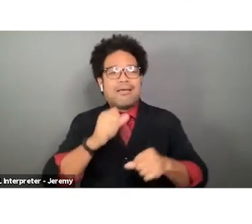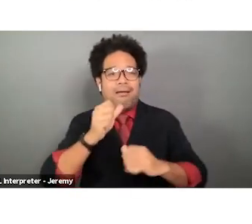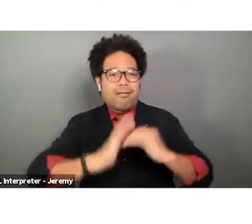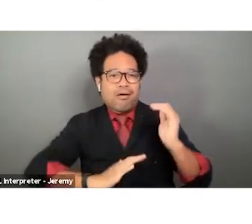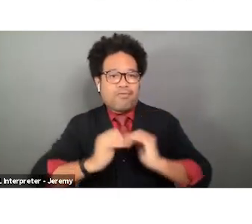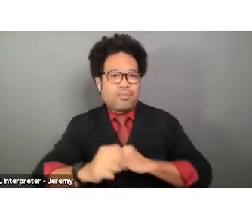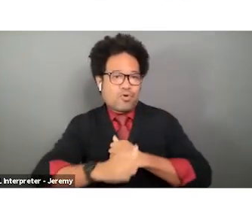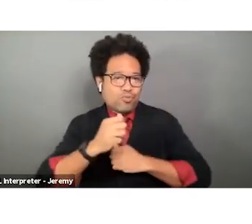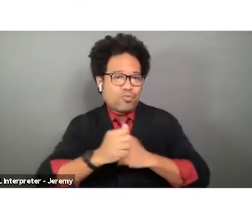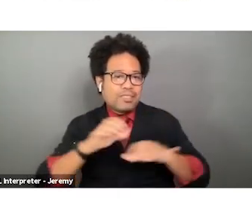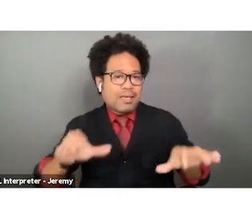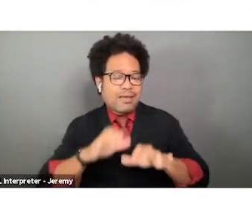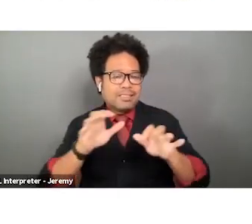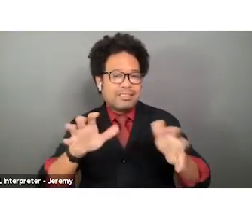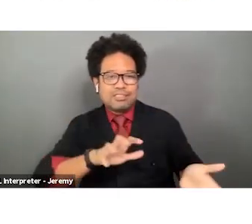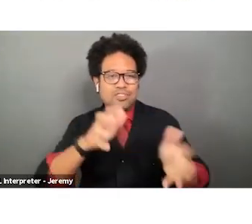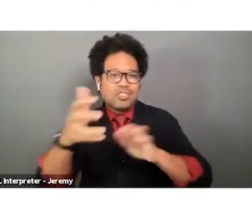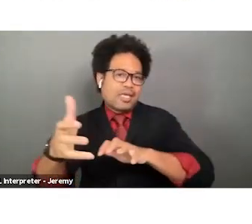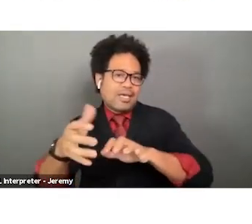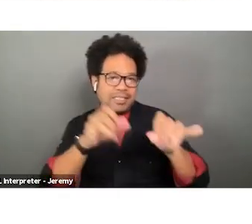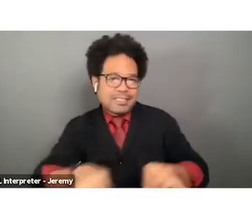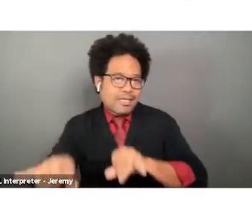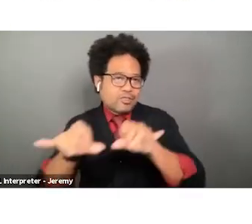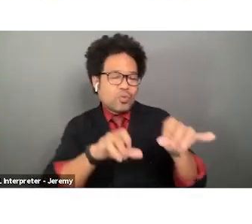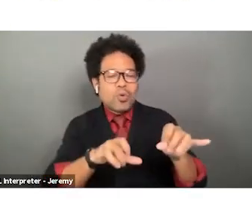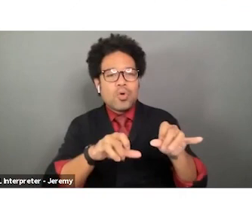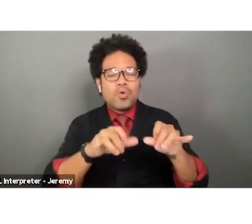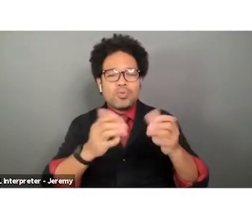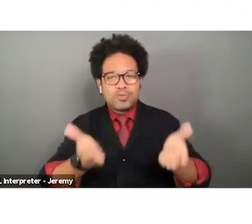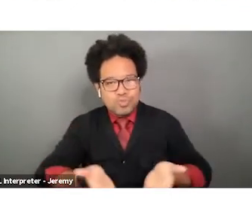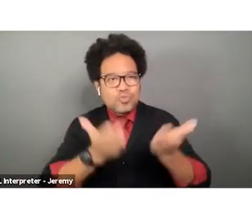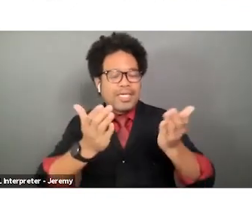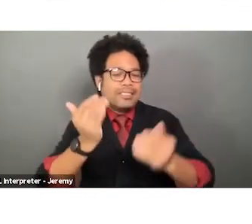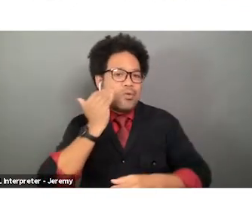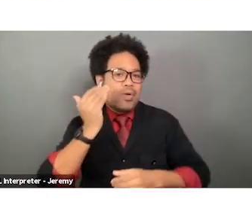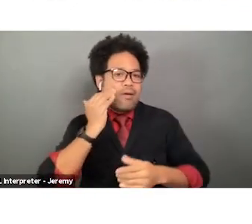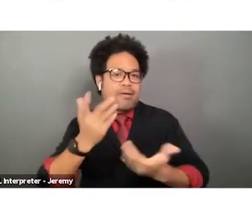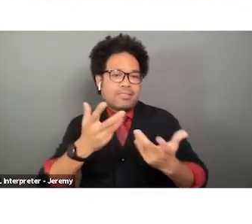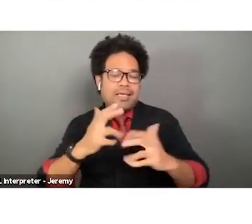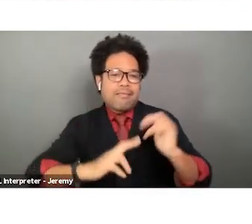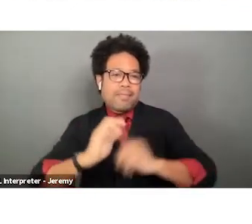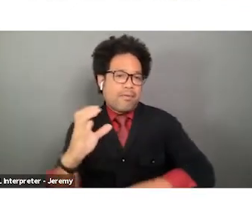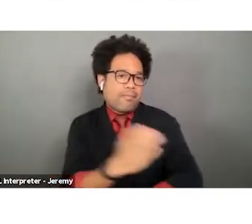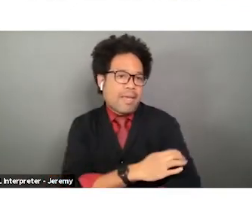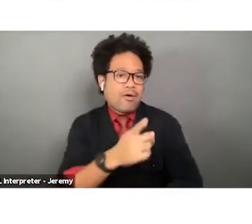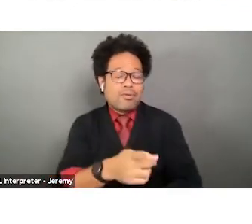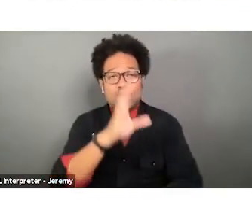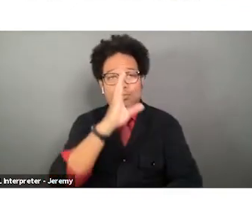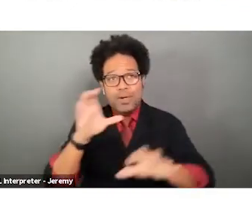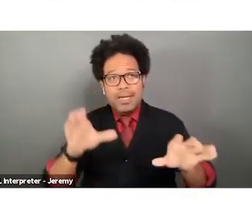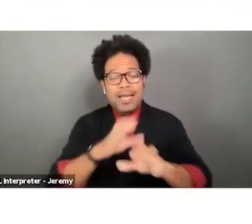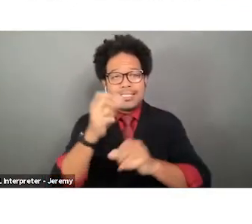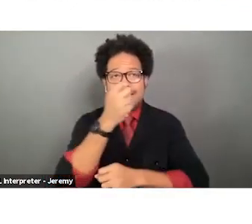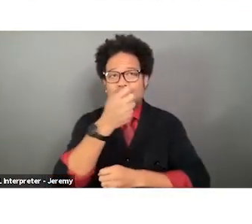to shake up the status quo, to raise awareness, and to build power. Direct action protesters. I would say